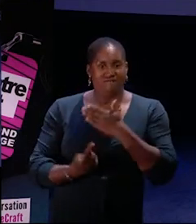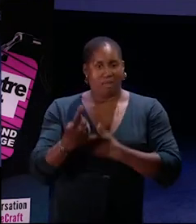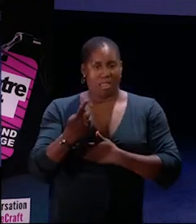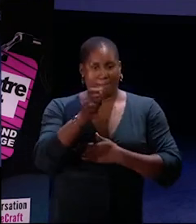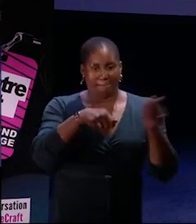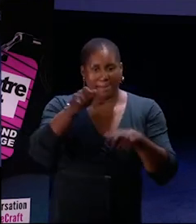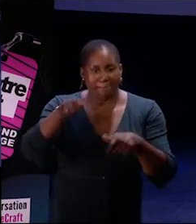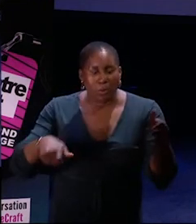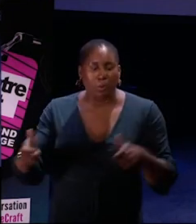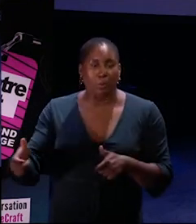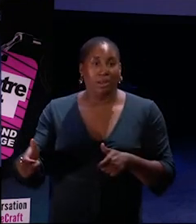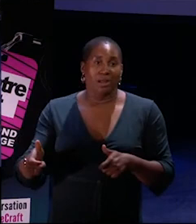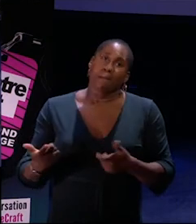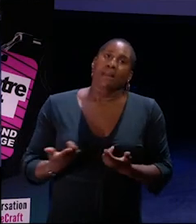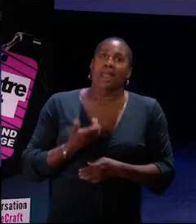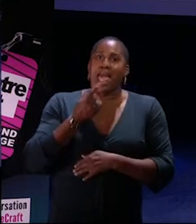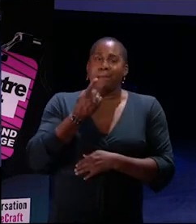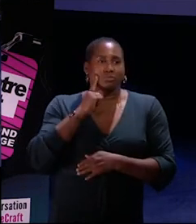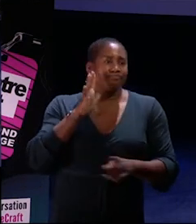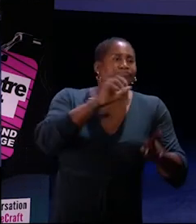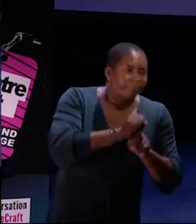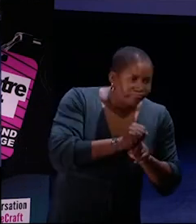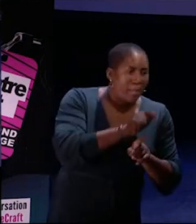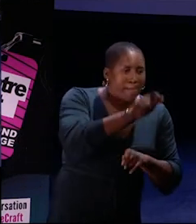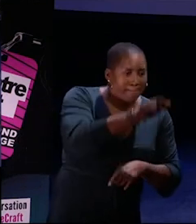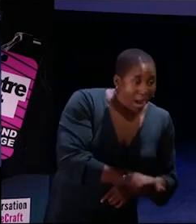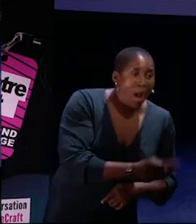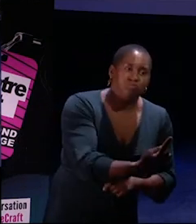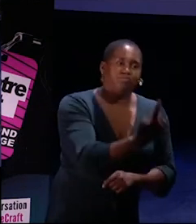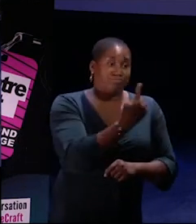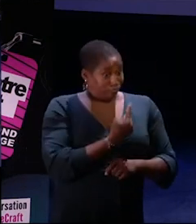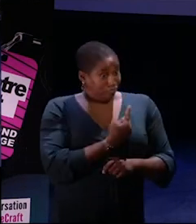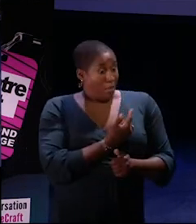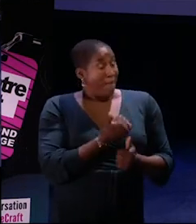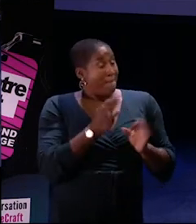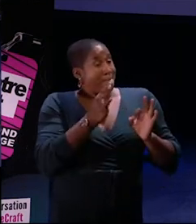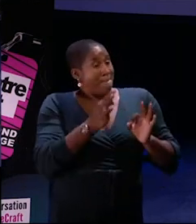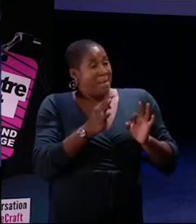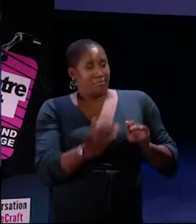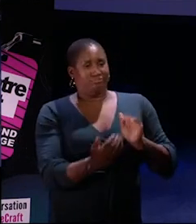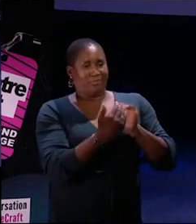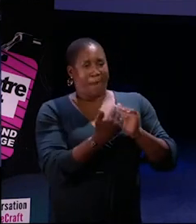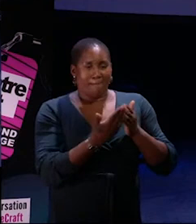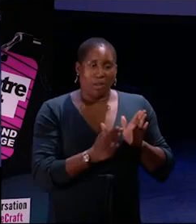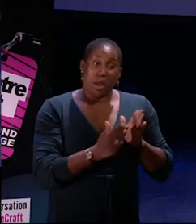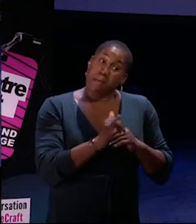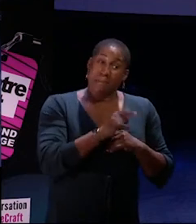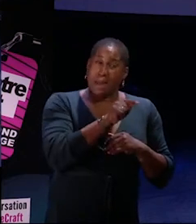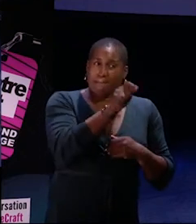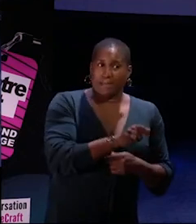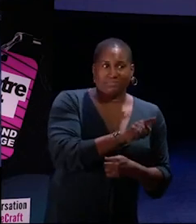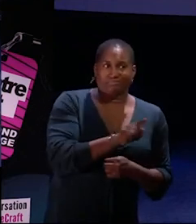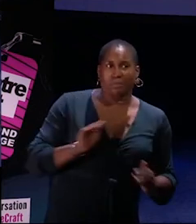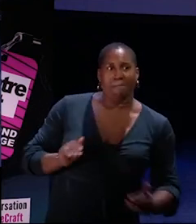But being able to find those people and work with somebody who's really right for one show and wouldn't be at all right for another show is